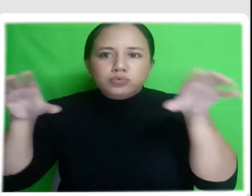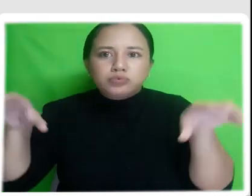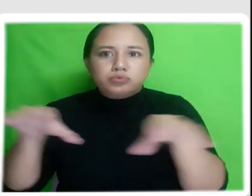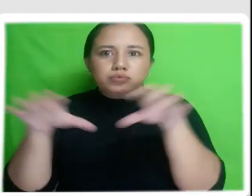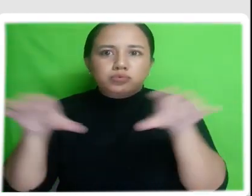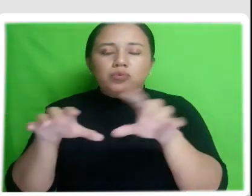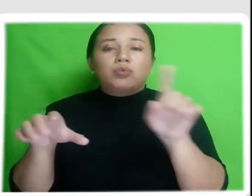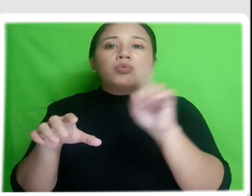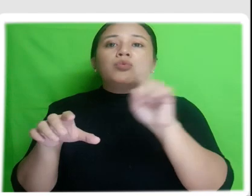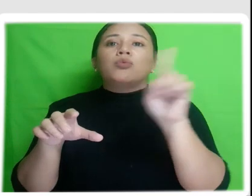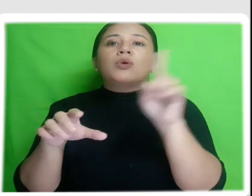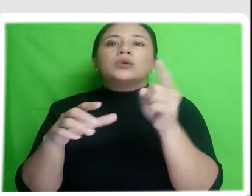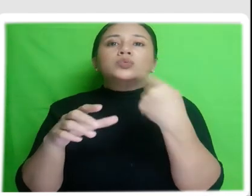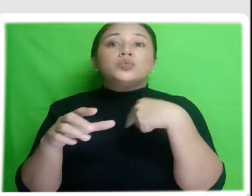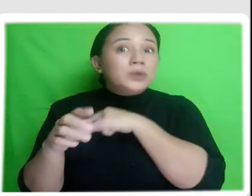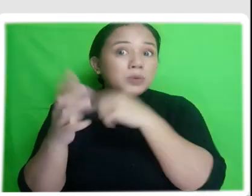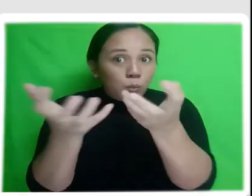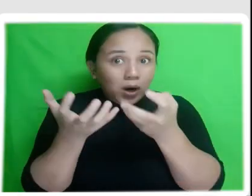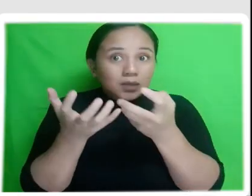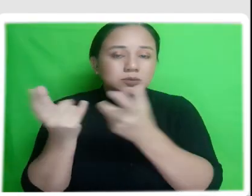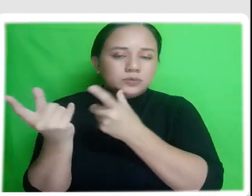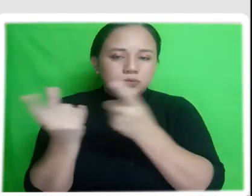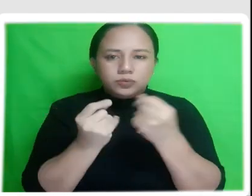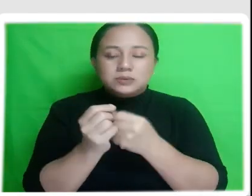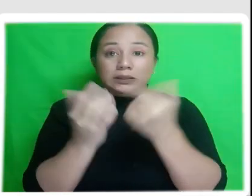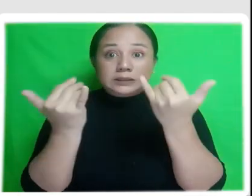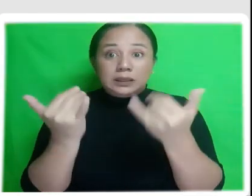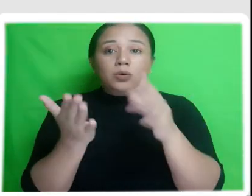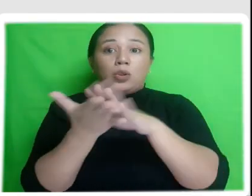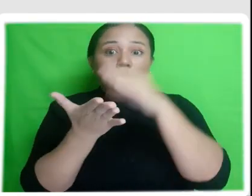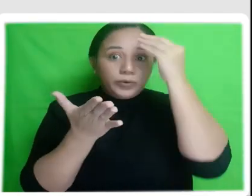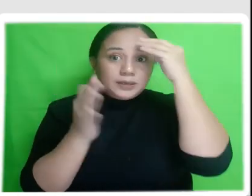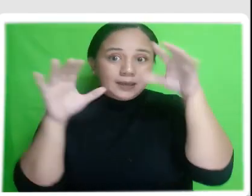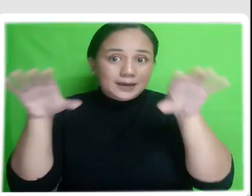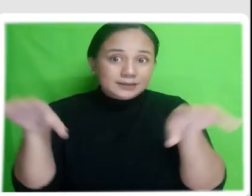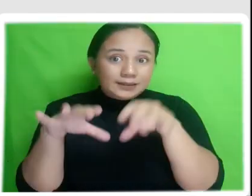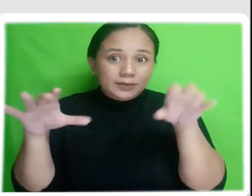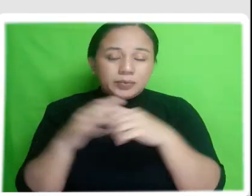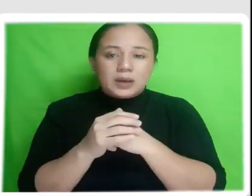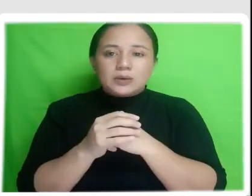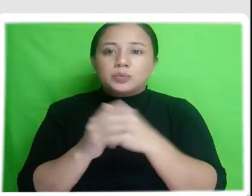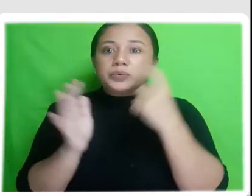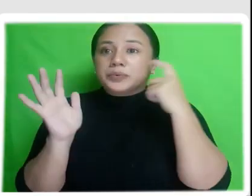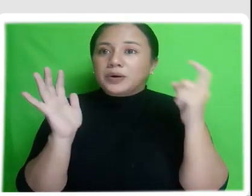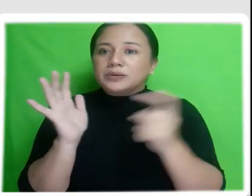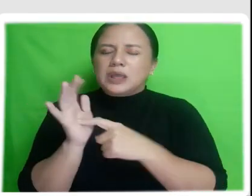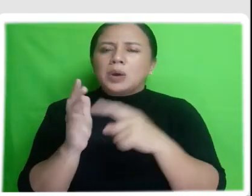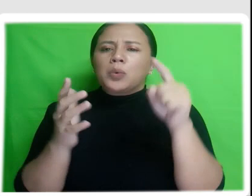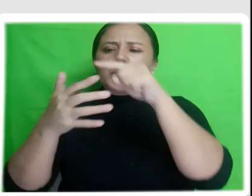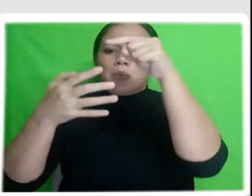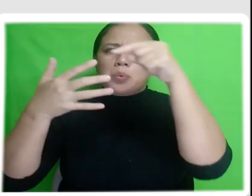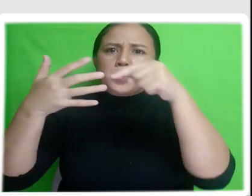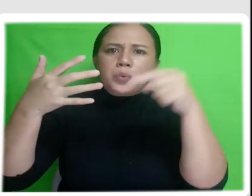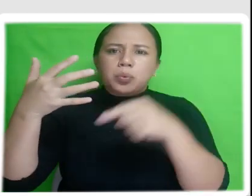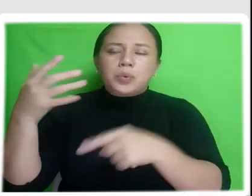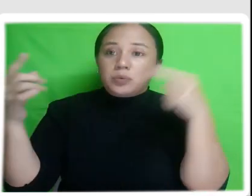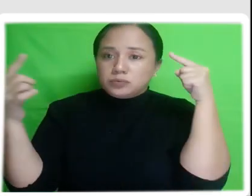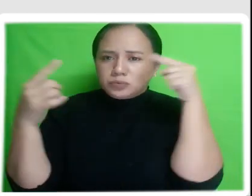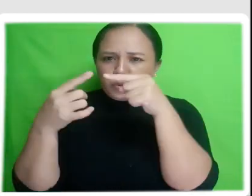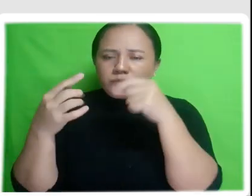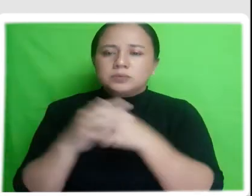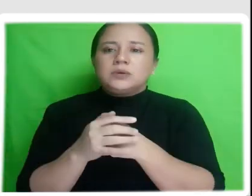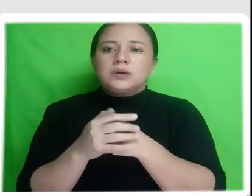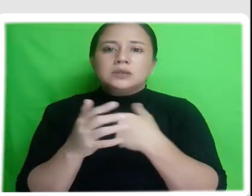do. Now, in this learning activity, we seek to recognize what these different motives can be so that we